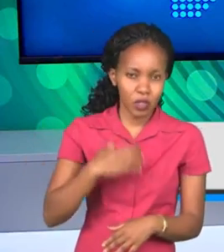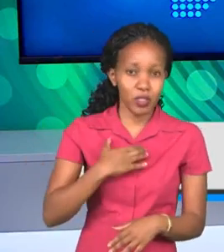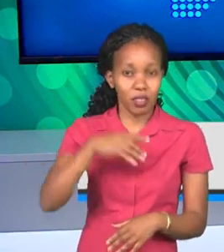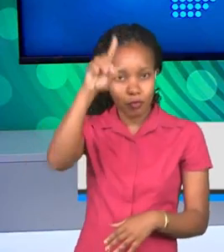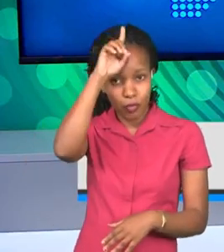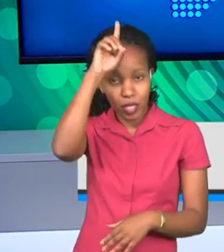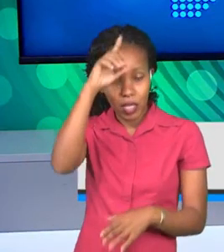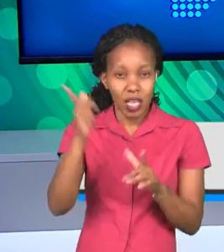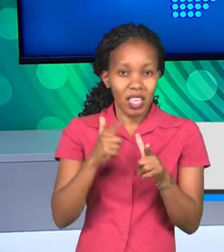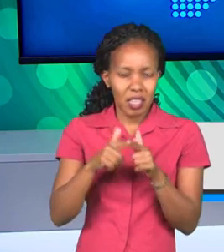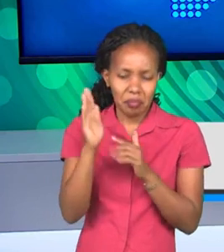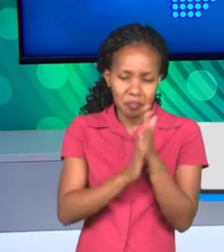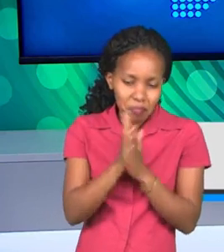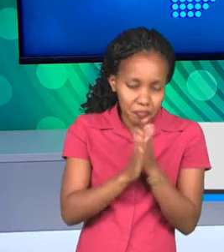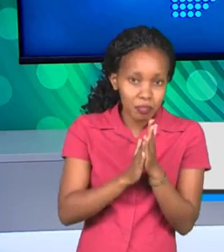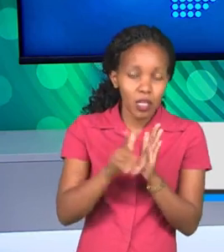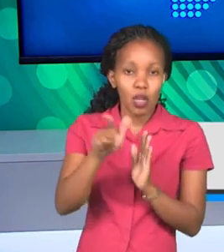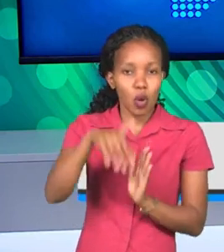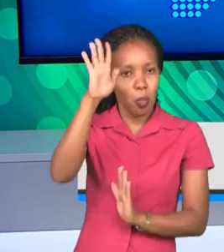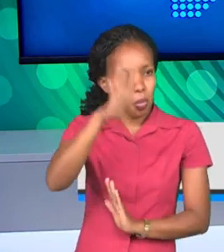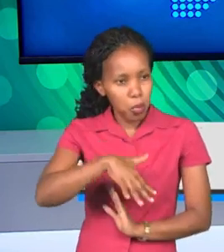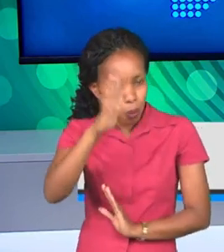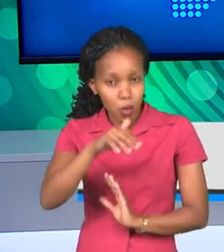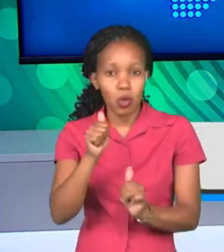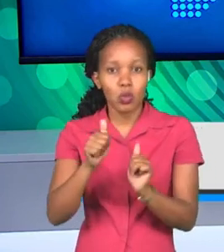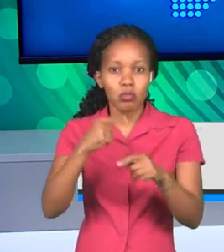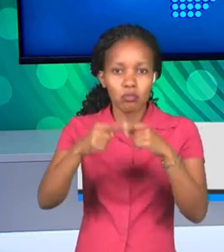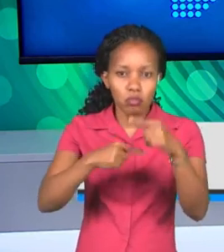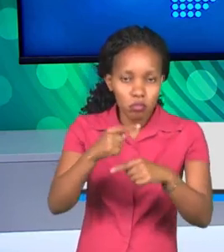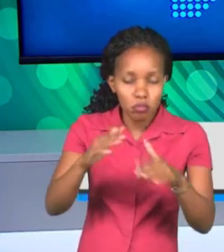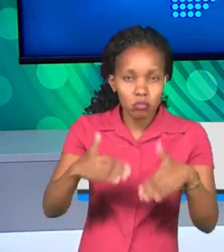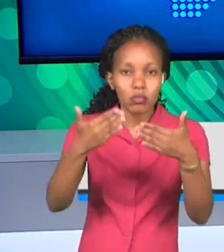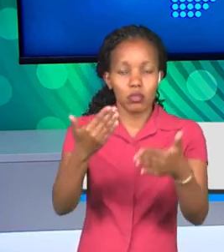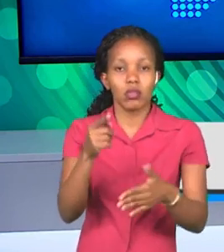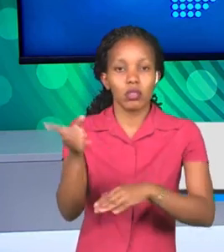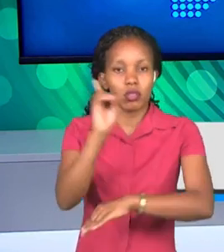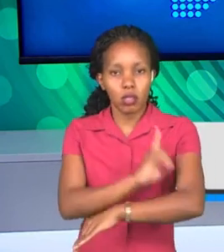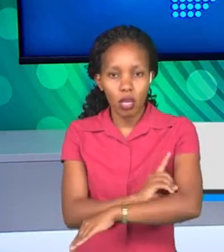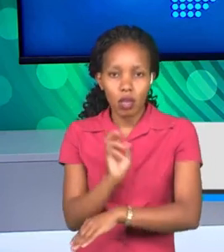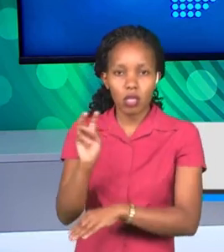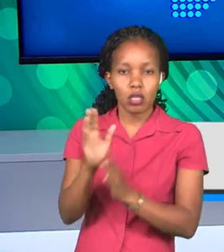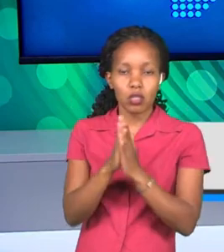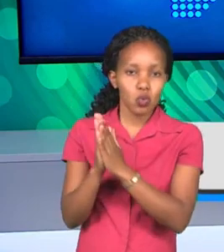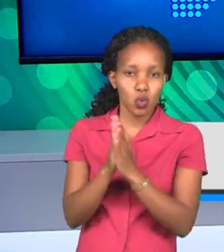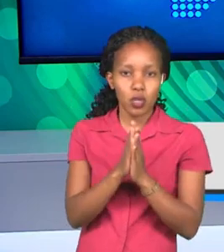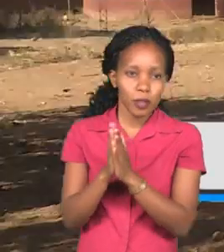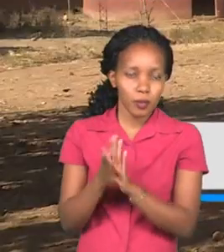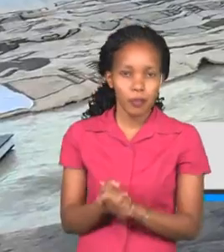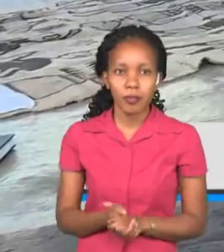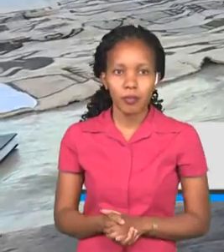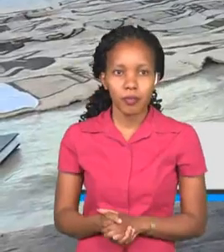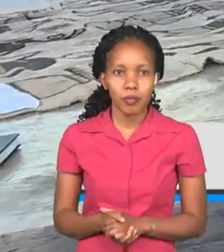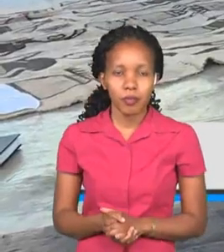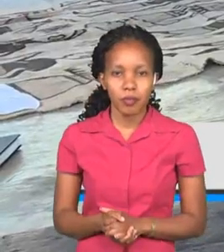villages and was inspired by the local paintings that continue to be produced to this day. Let's take a look.